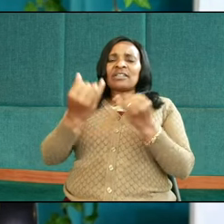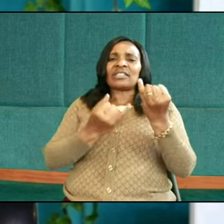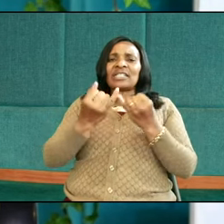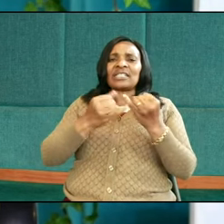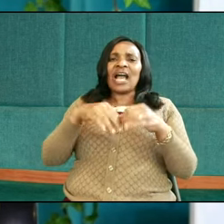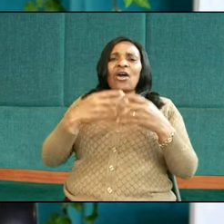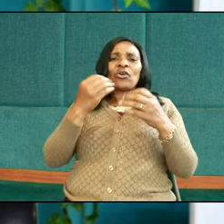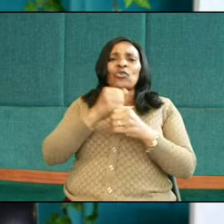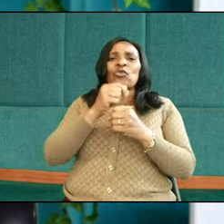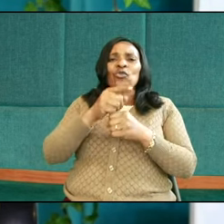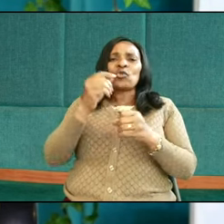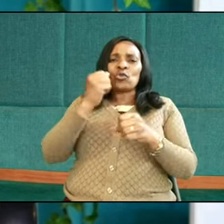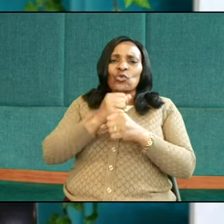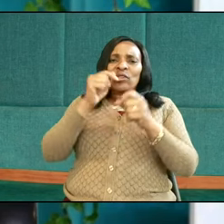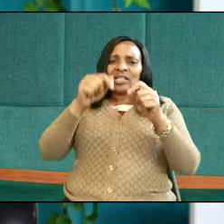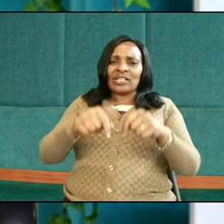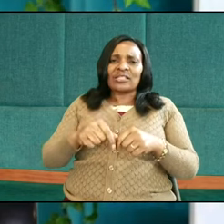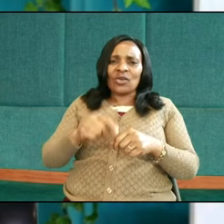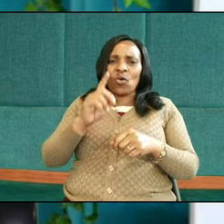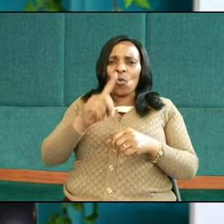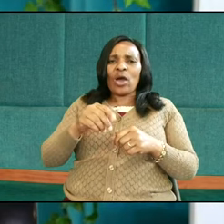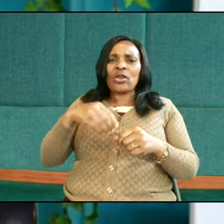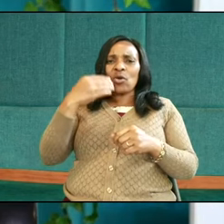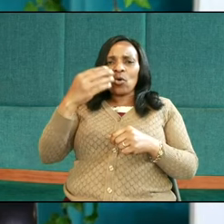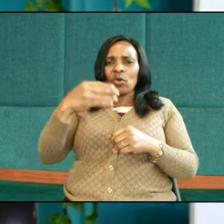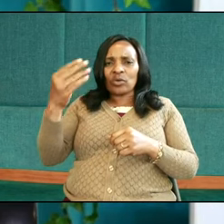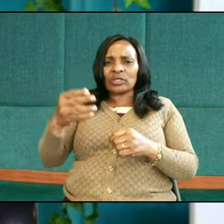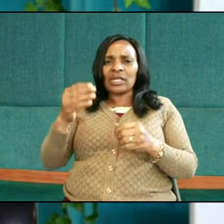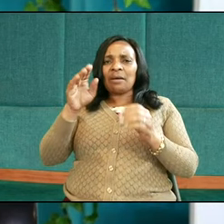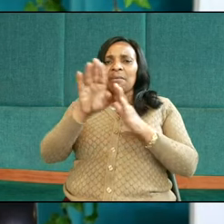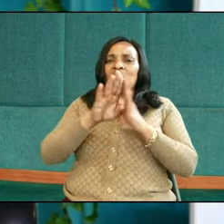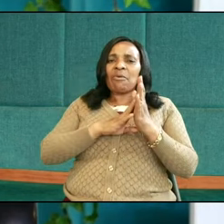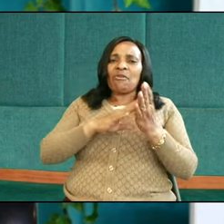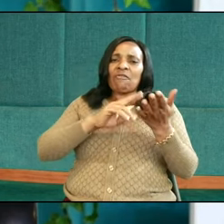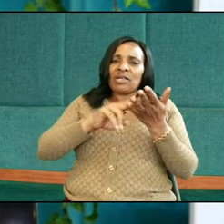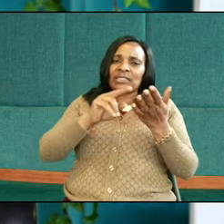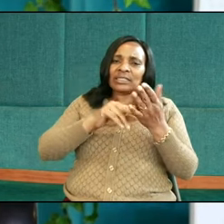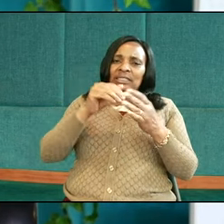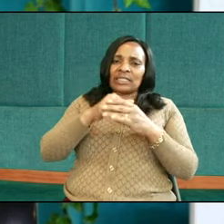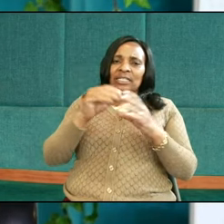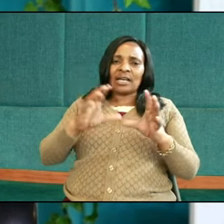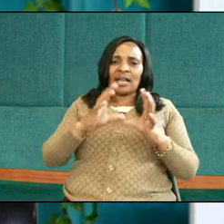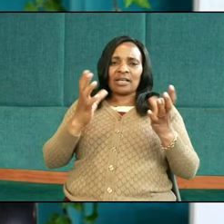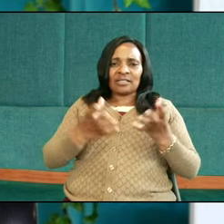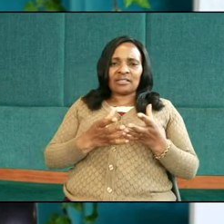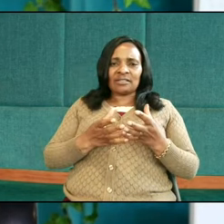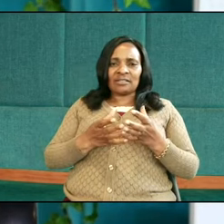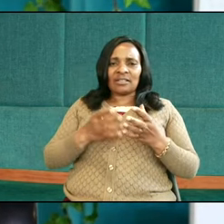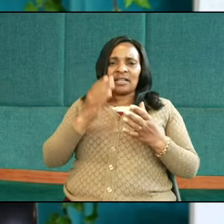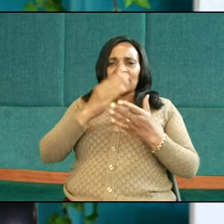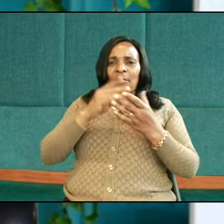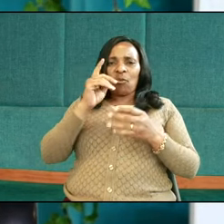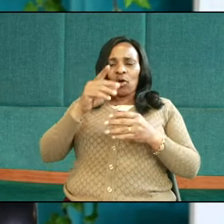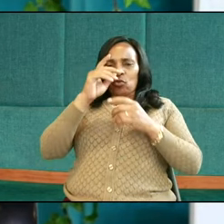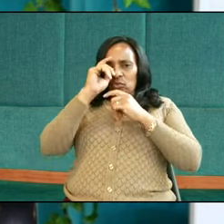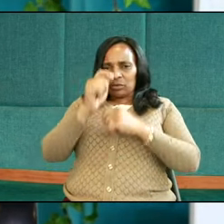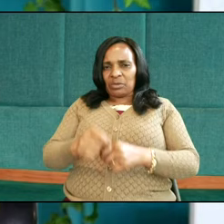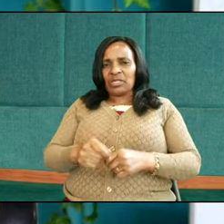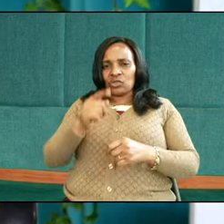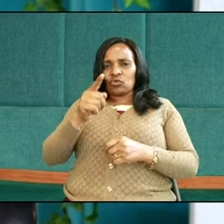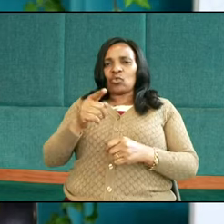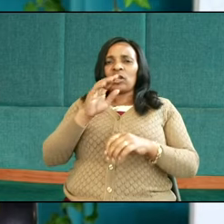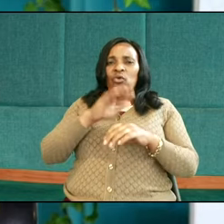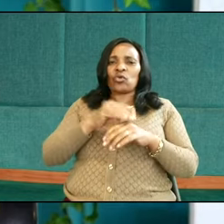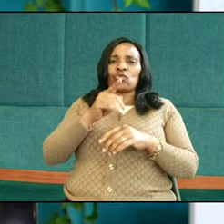do you do this? Aren't you the one who normally giving out the Bible verses in class? Yeah. So yeah, someone who respectfully called you off,